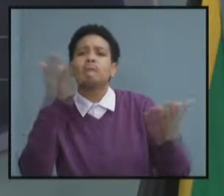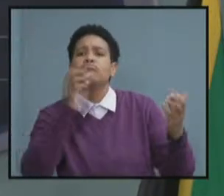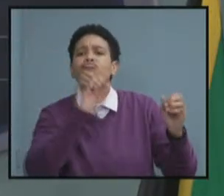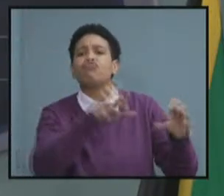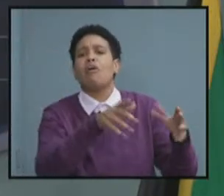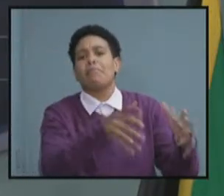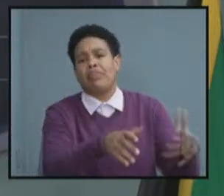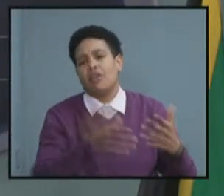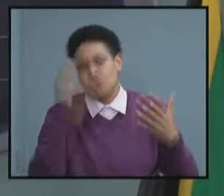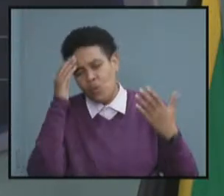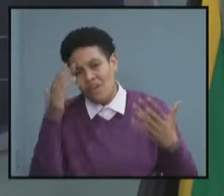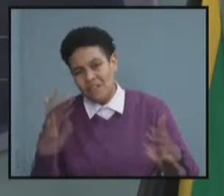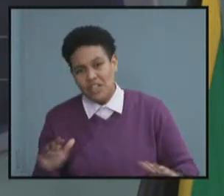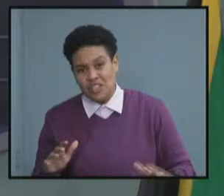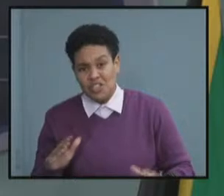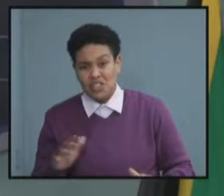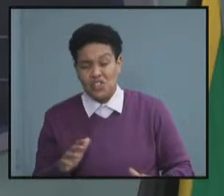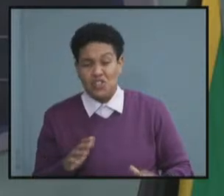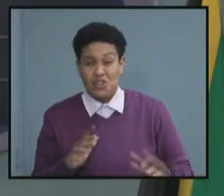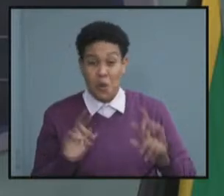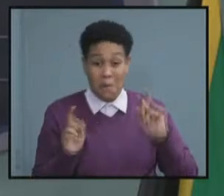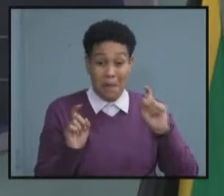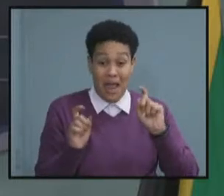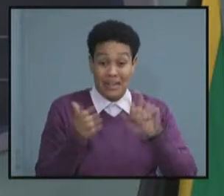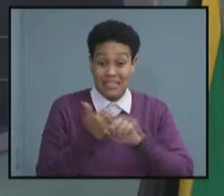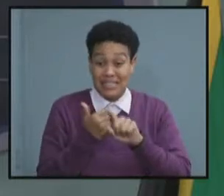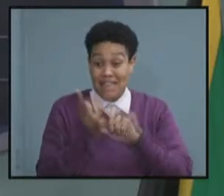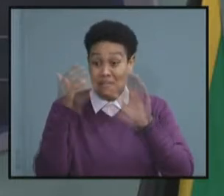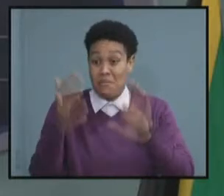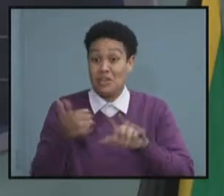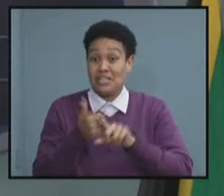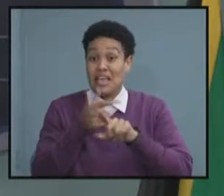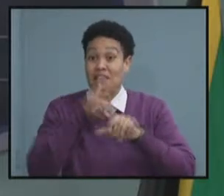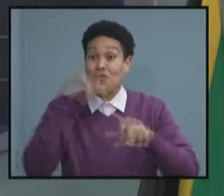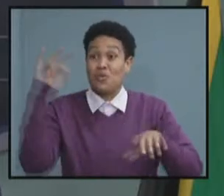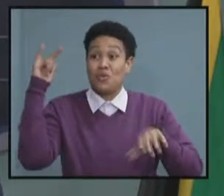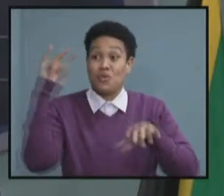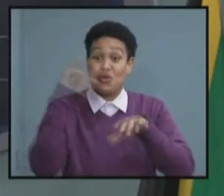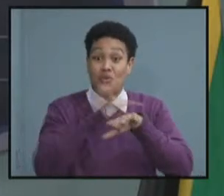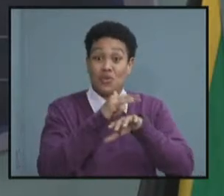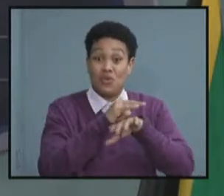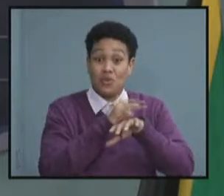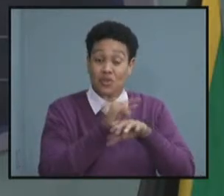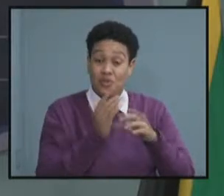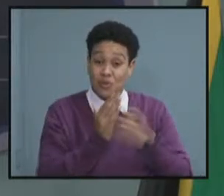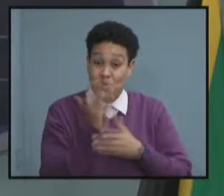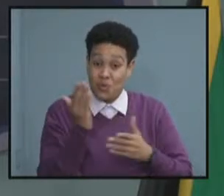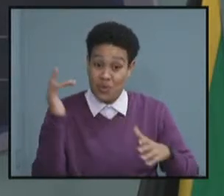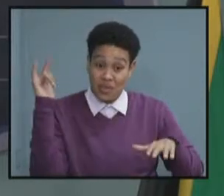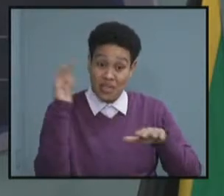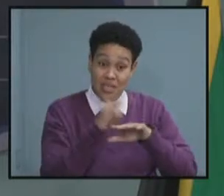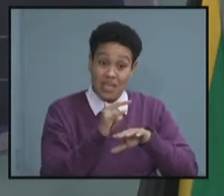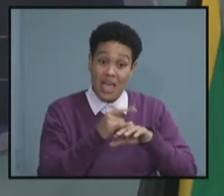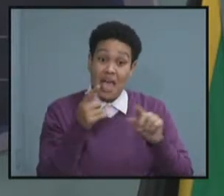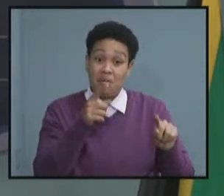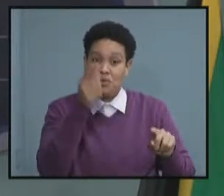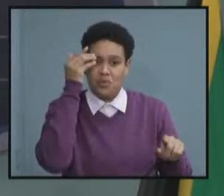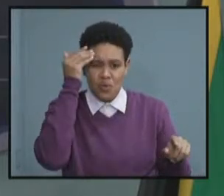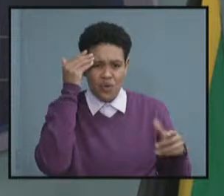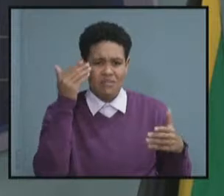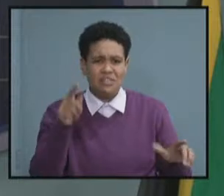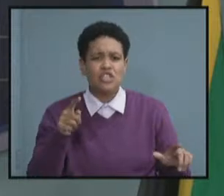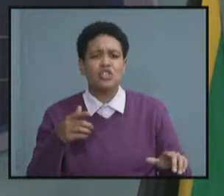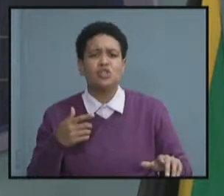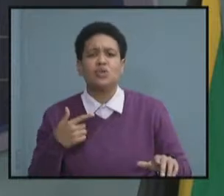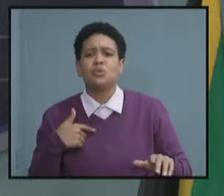in. To deal with the persons who have to come by aircraft, as you know, we